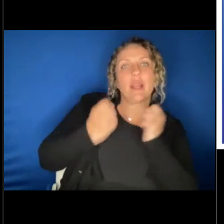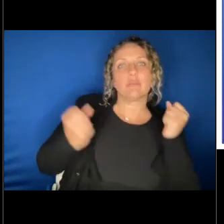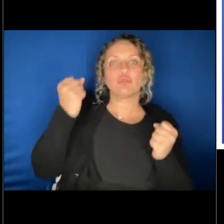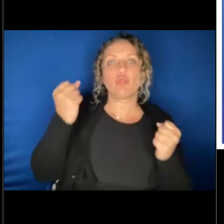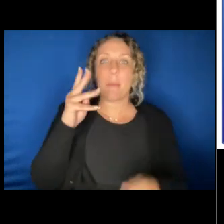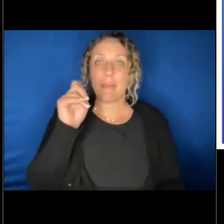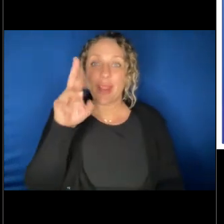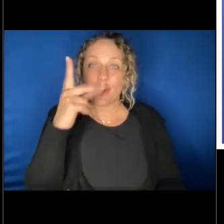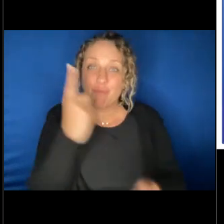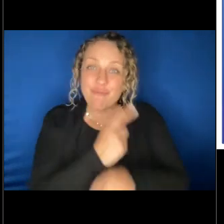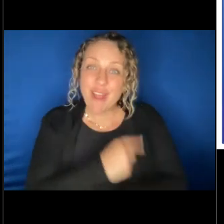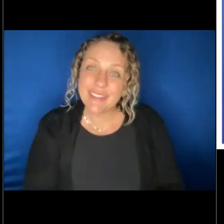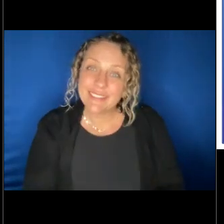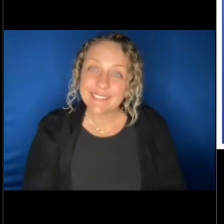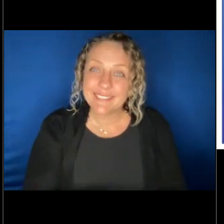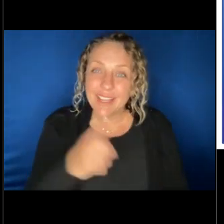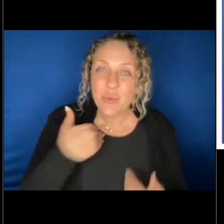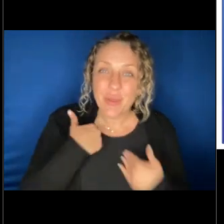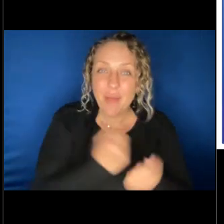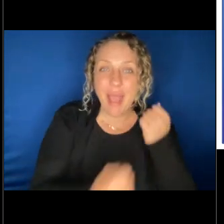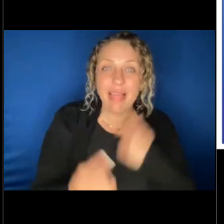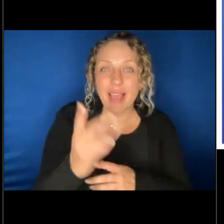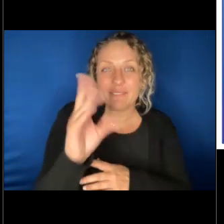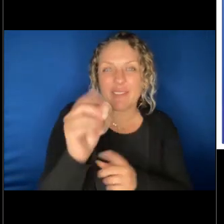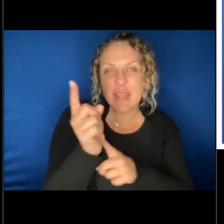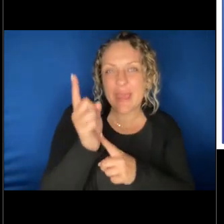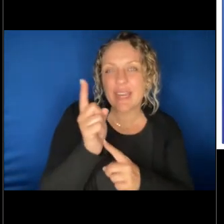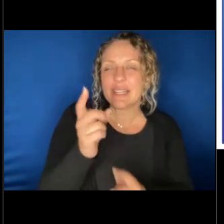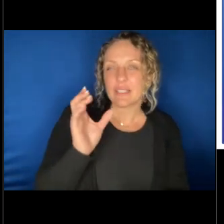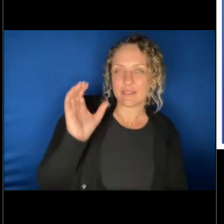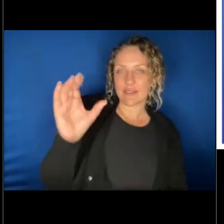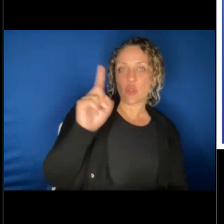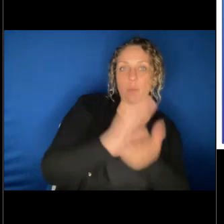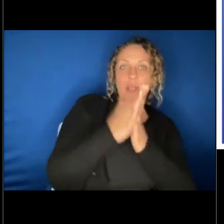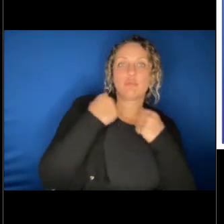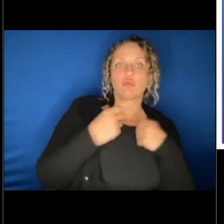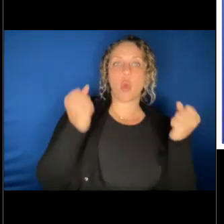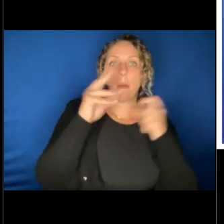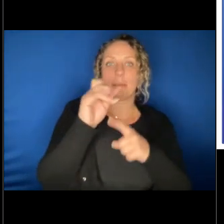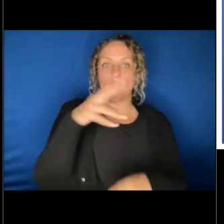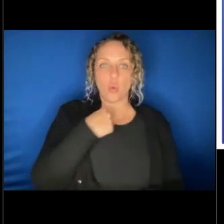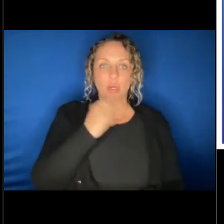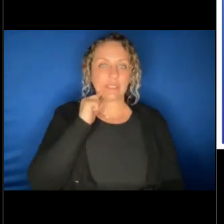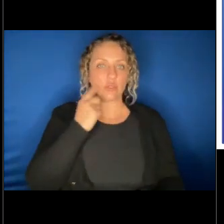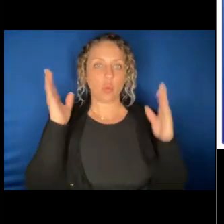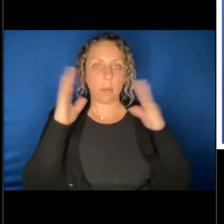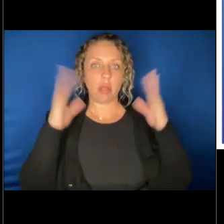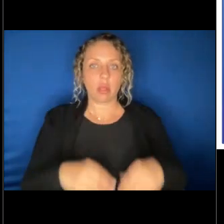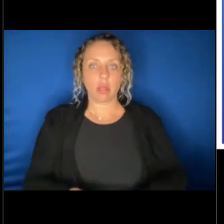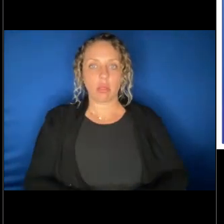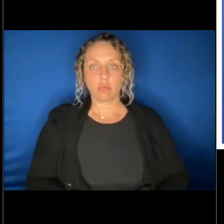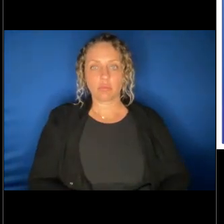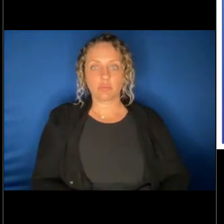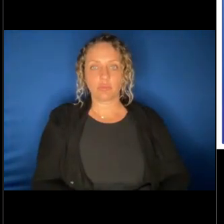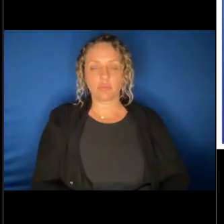right? And you can have my last 50 minutes. If you become a strong mayor, we're in serious trouble.